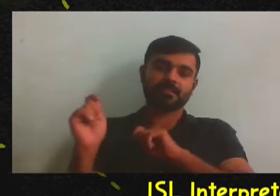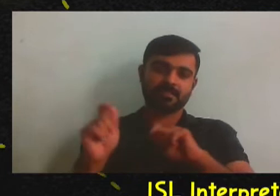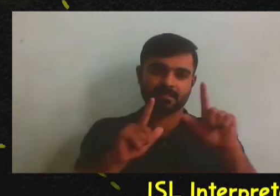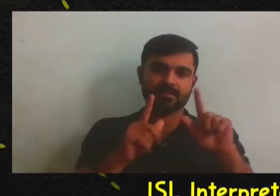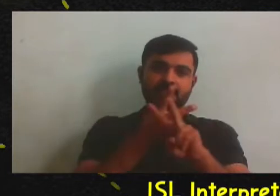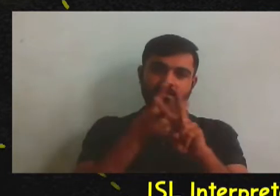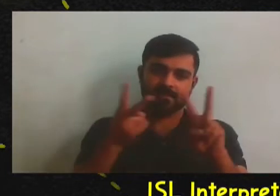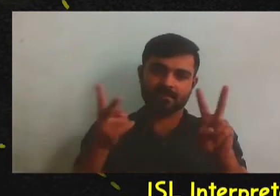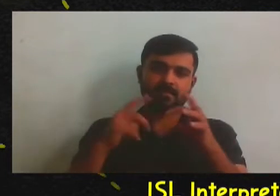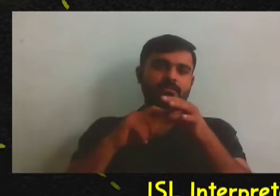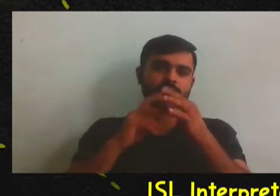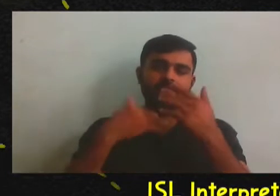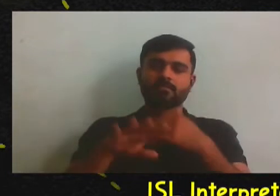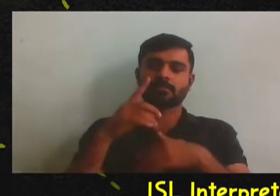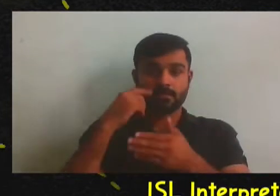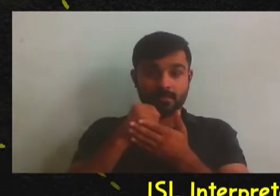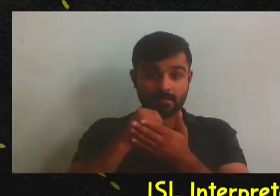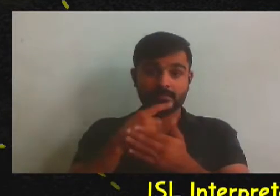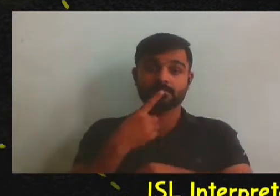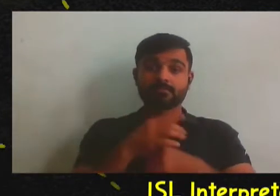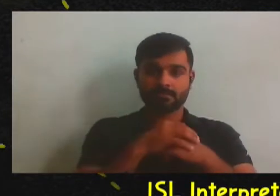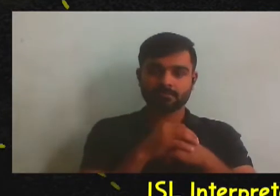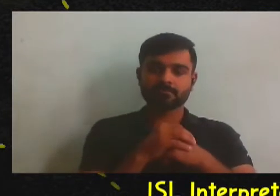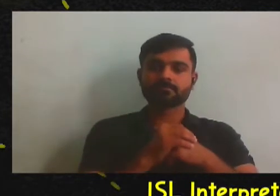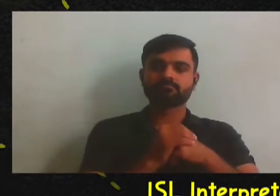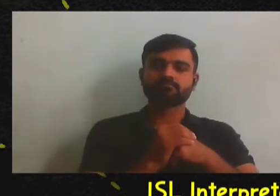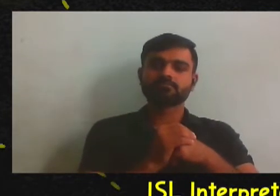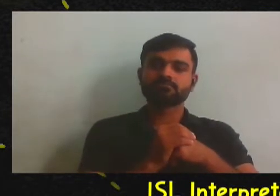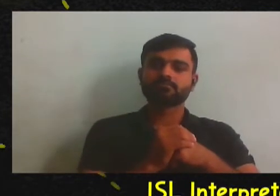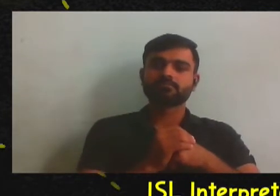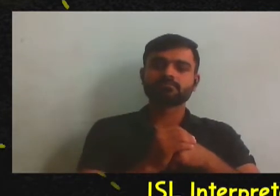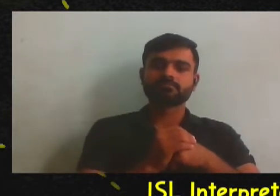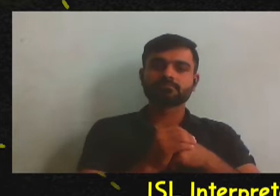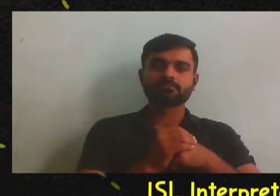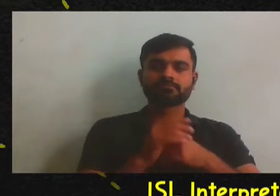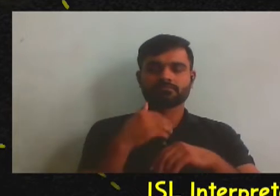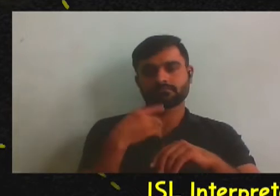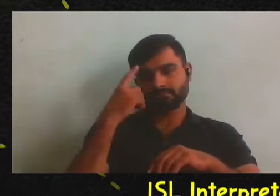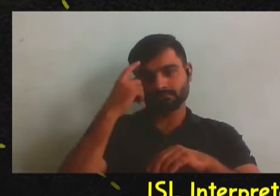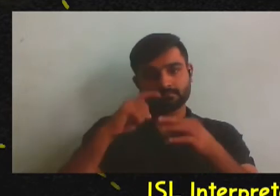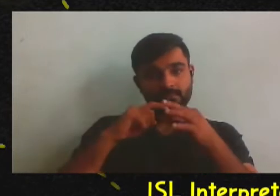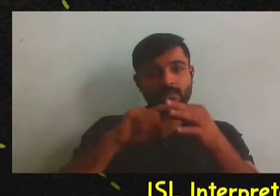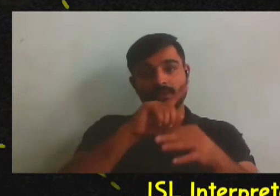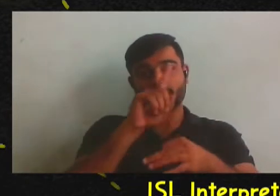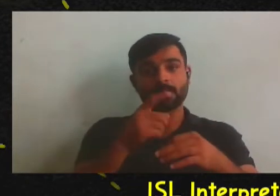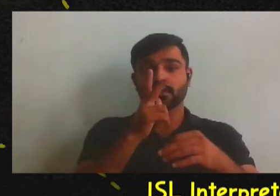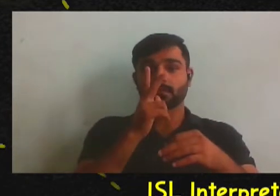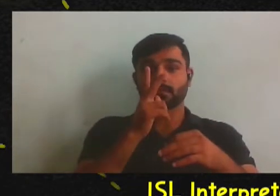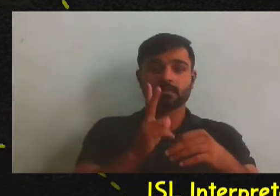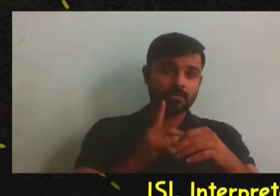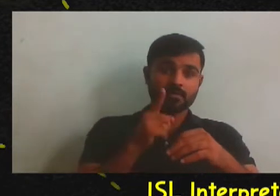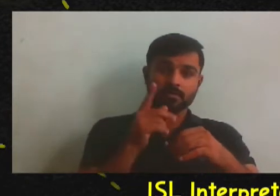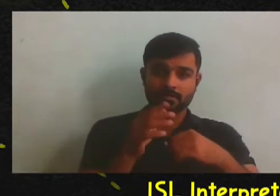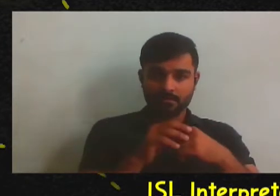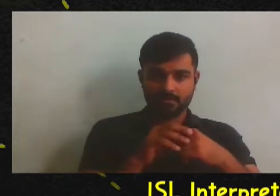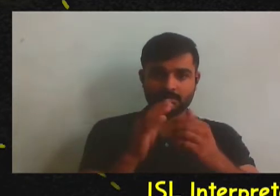of questions. So what I'm trying to say is that and I think the savals also tell me